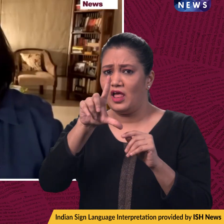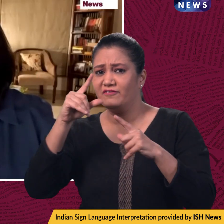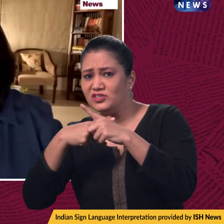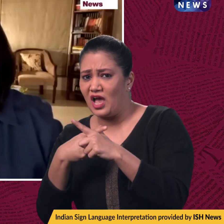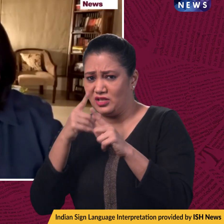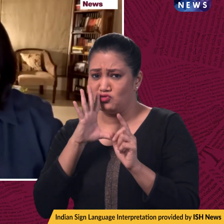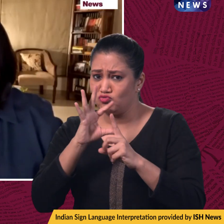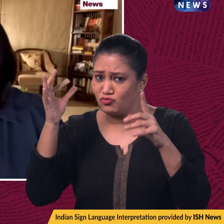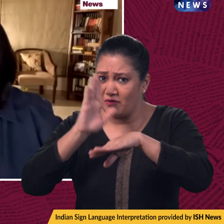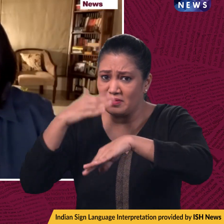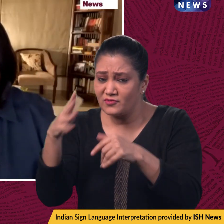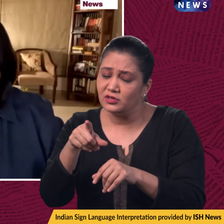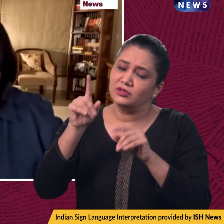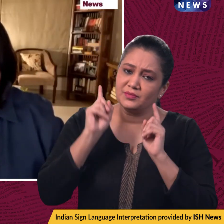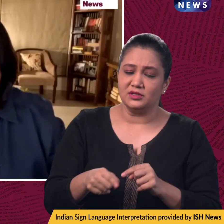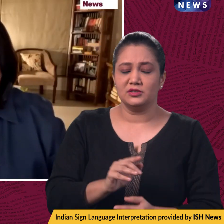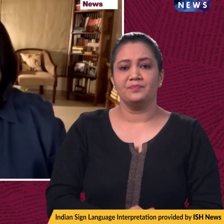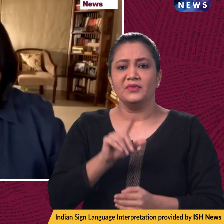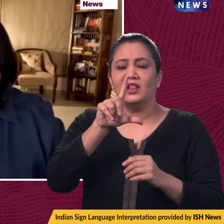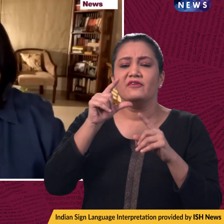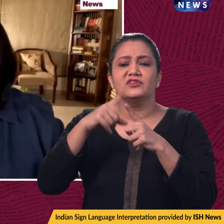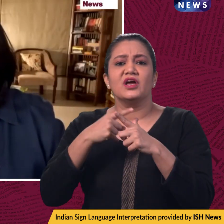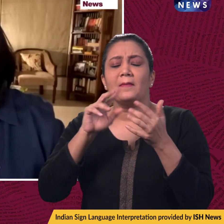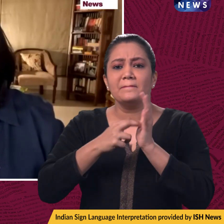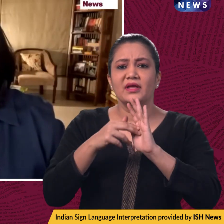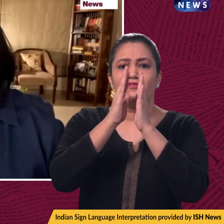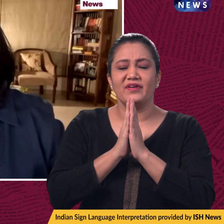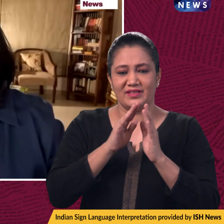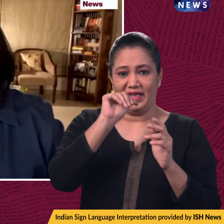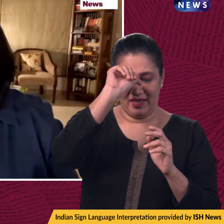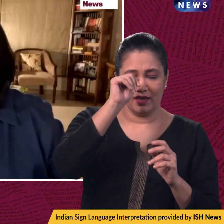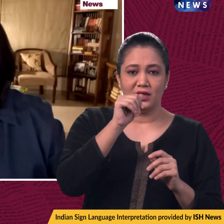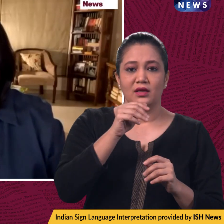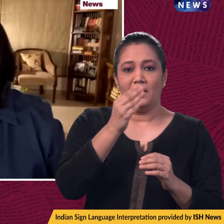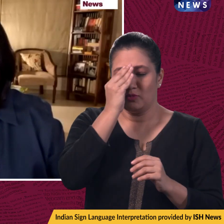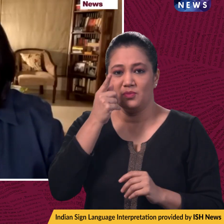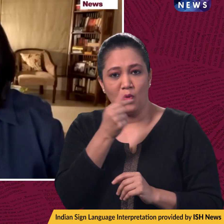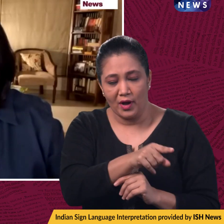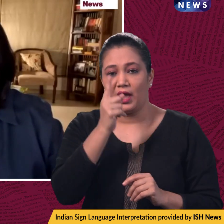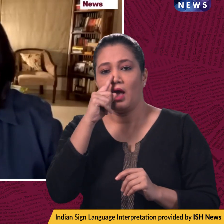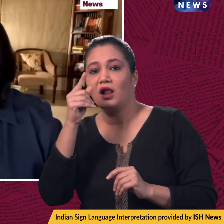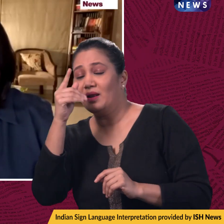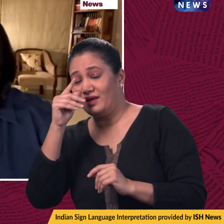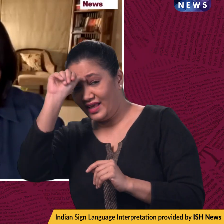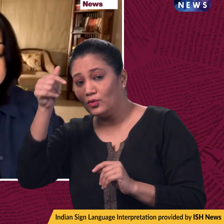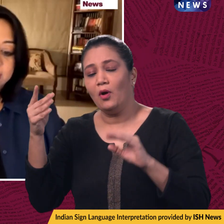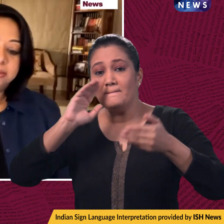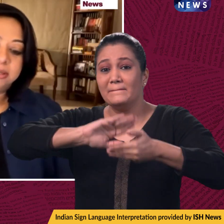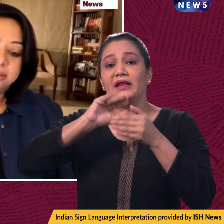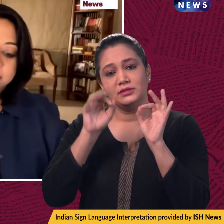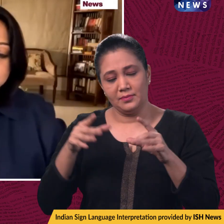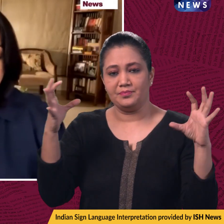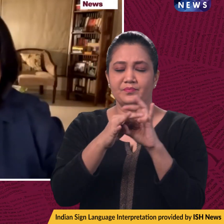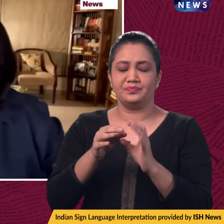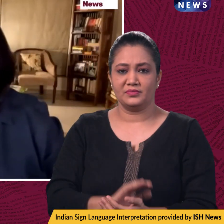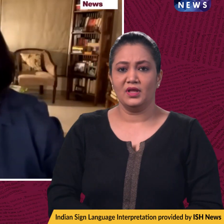of love jihad. The term is used to refer to interfaith marriages between Muslim men and Hindu women.